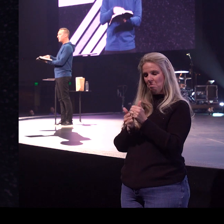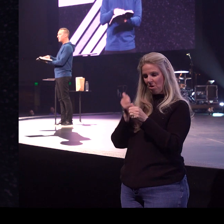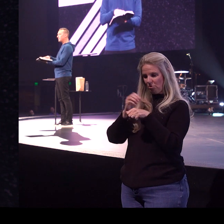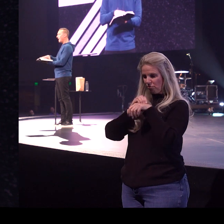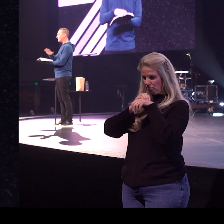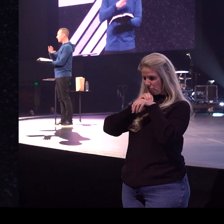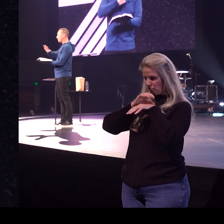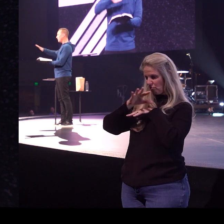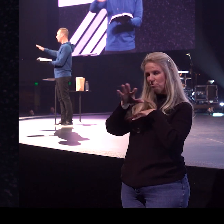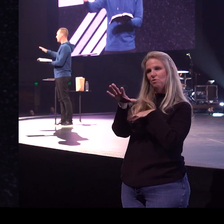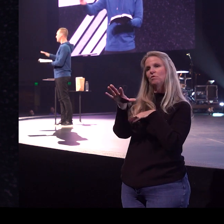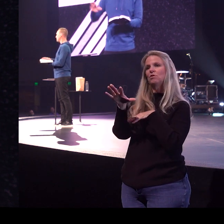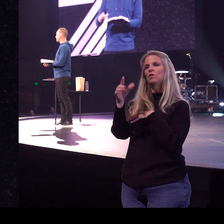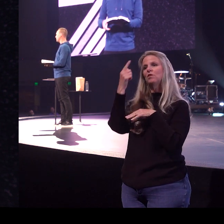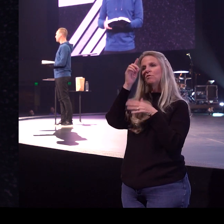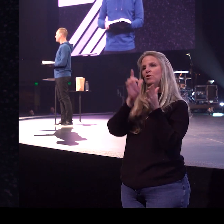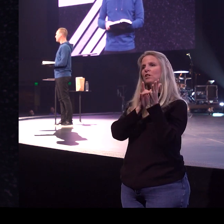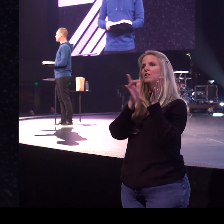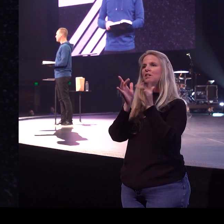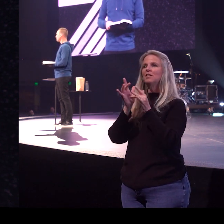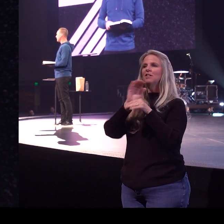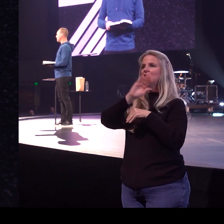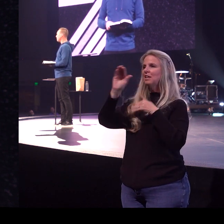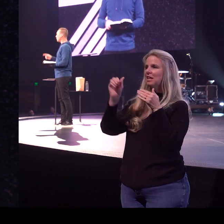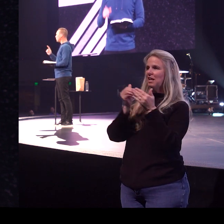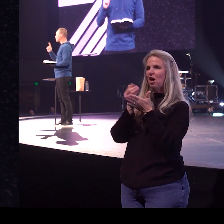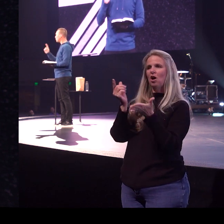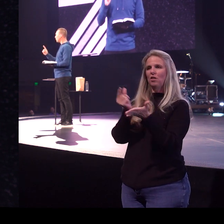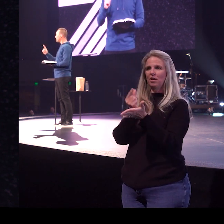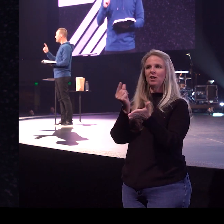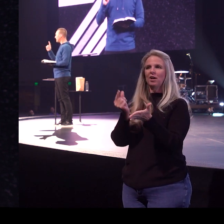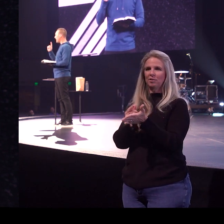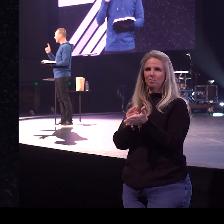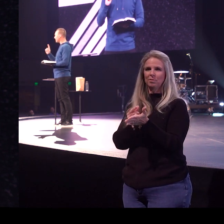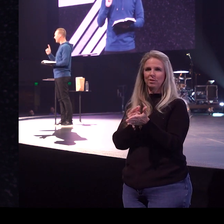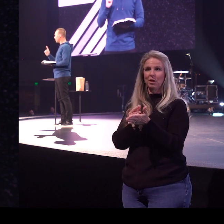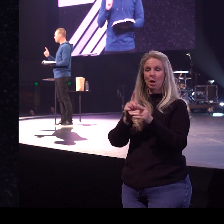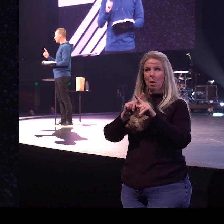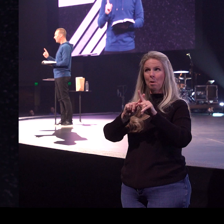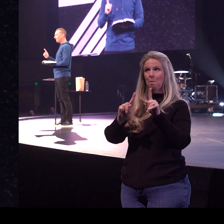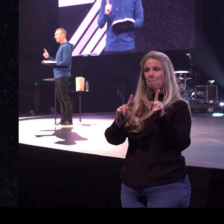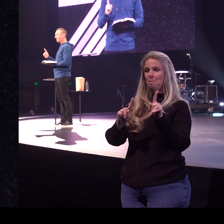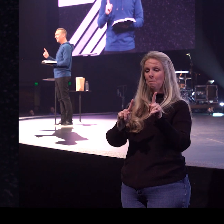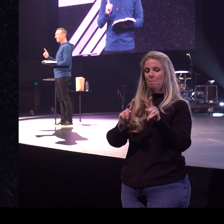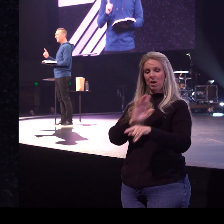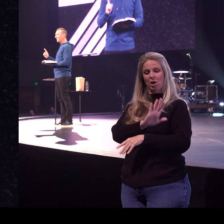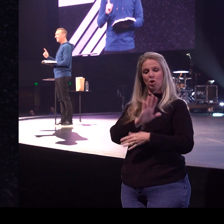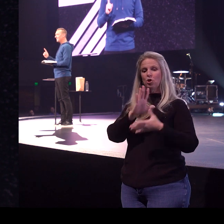for Jesus out of anyone in the Gospels. But her story is not an isolated story.